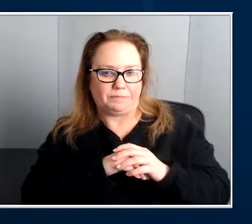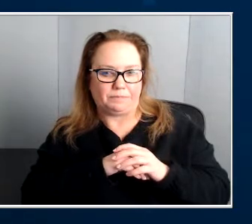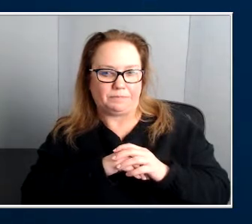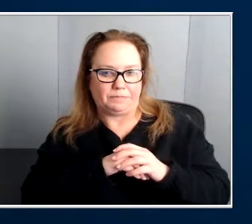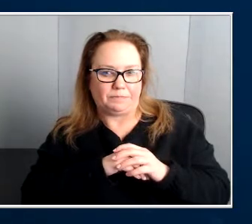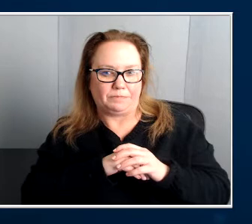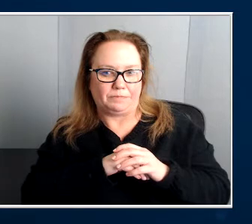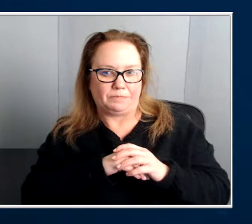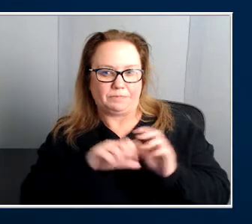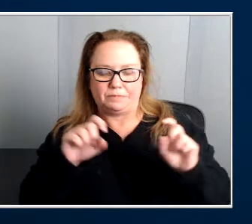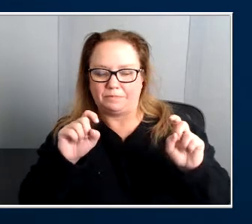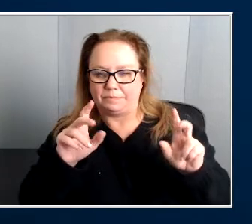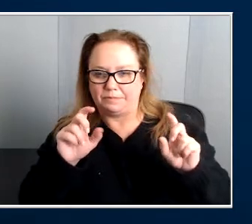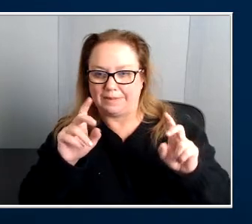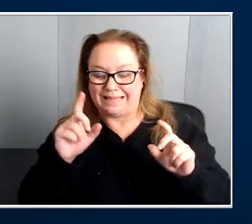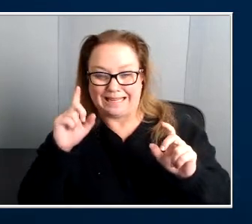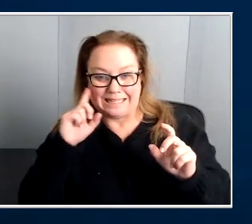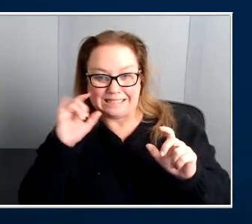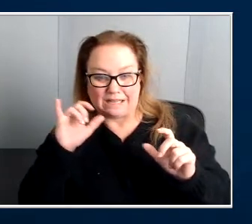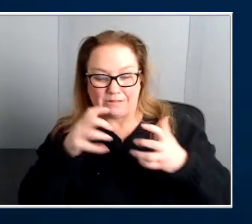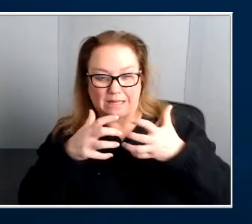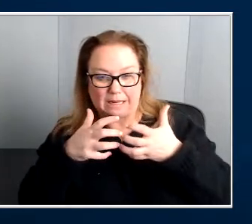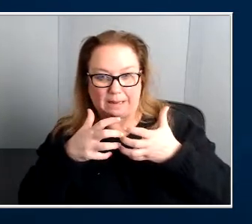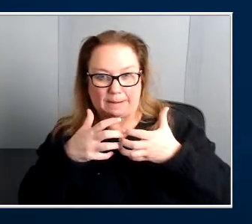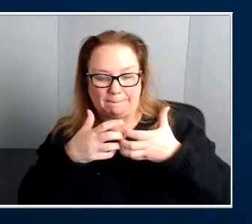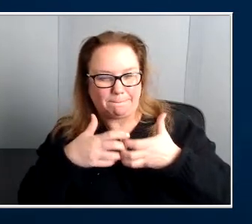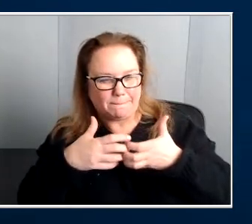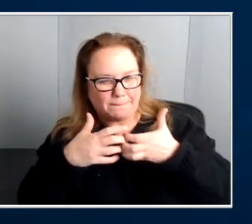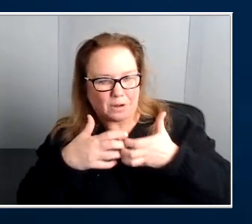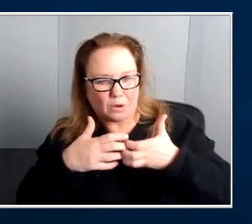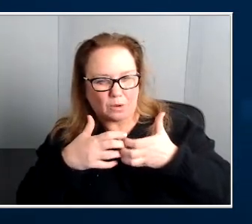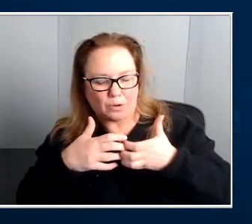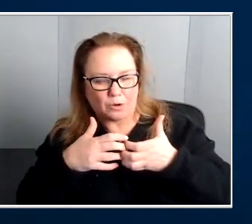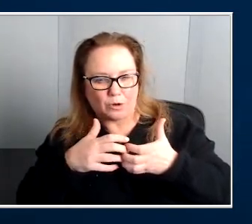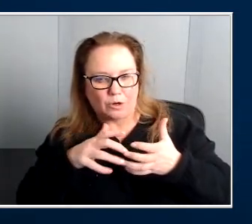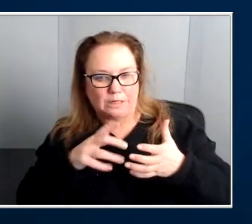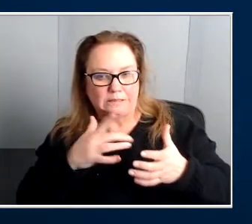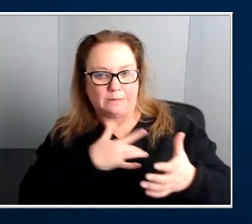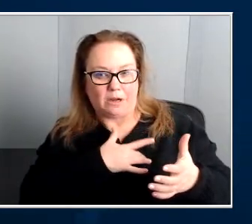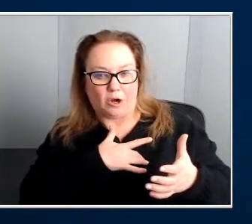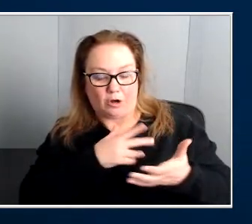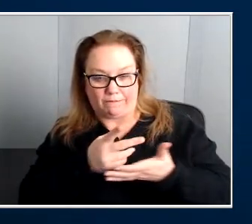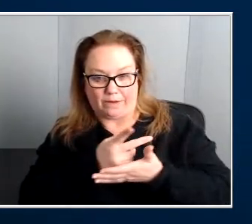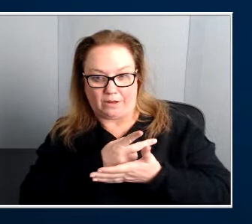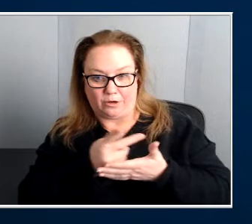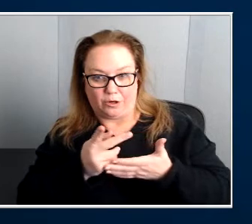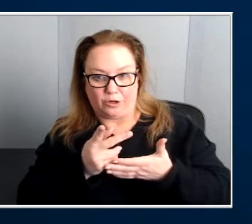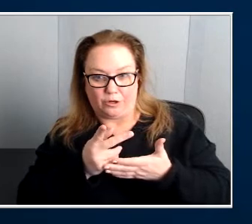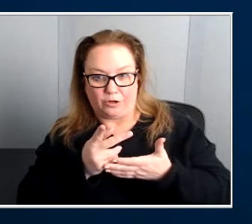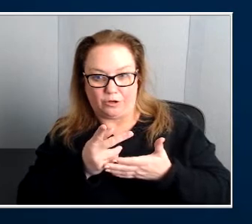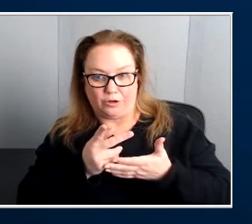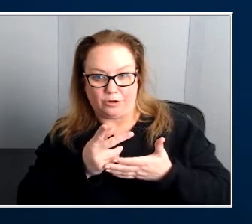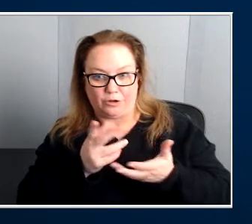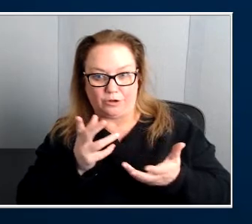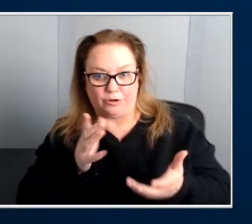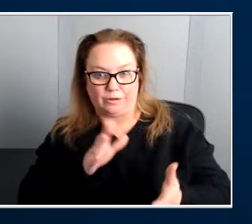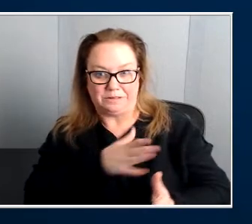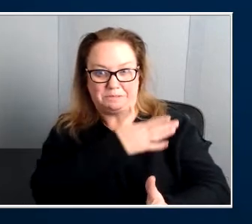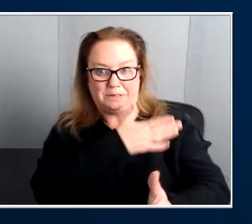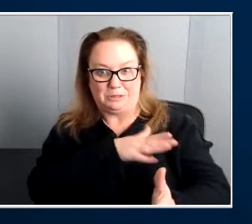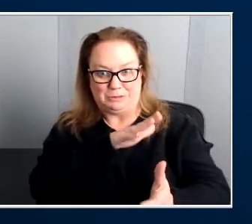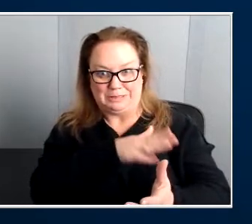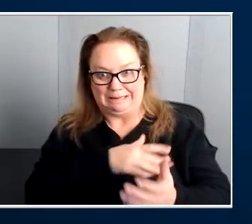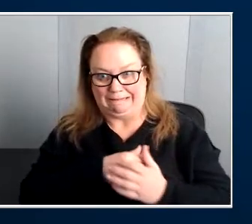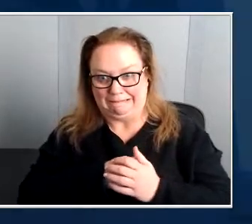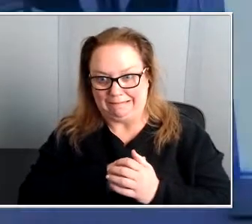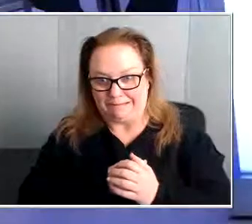Okay, it sounds like a motor, or maybe to somebody who's dying of heart failure, that truly is music to their ears, right? Let's talk about music to their